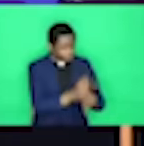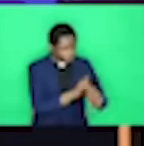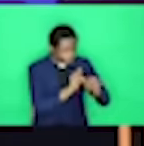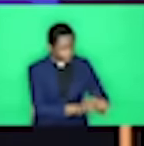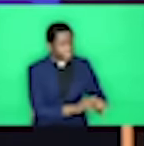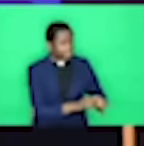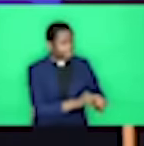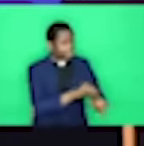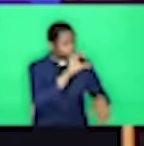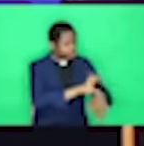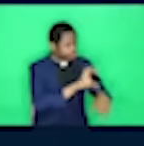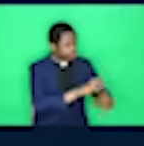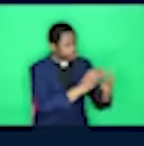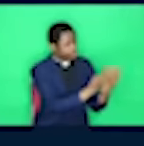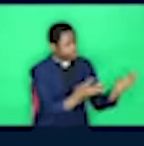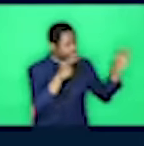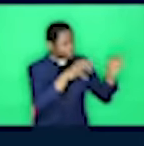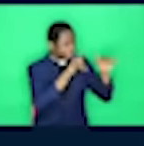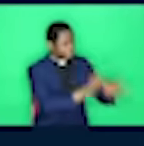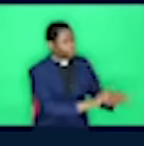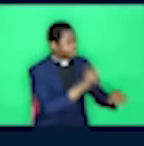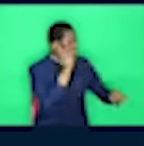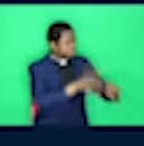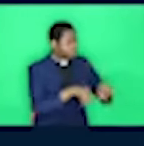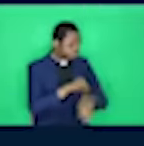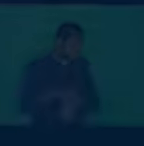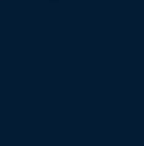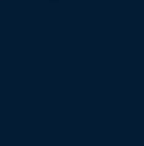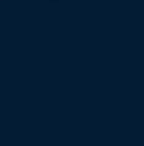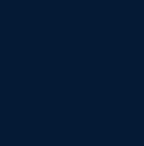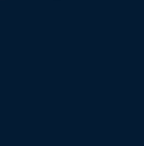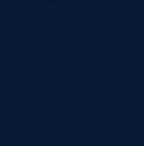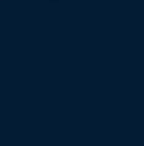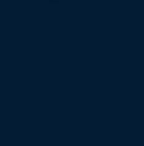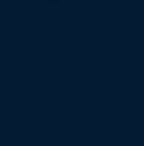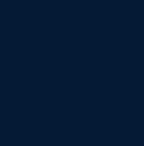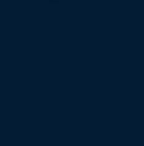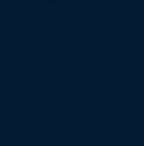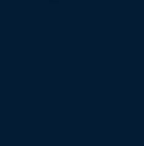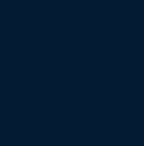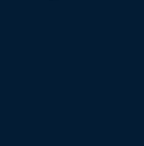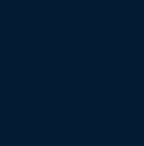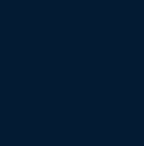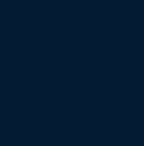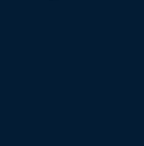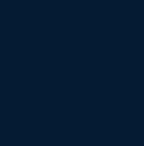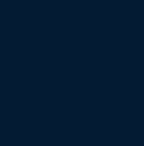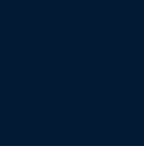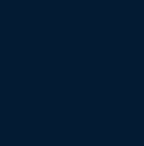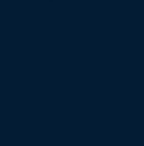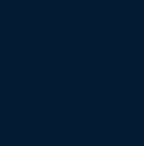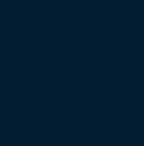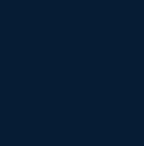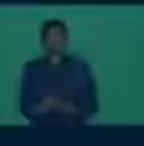the walls, it will never affect the society. Sorry, no, tina onu ani dem said ya sorry dem uti ena untumi